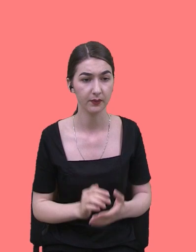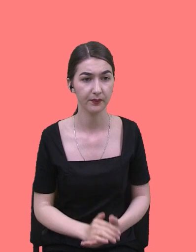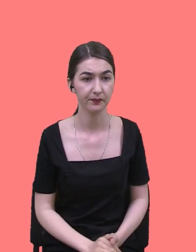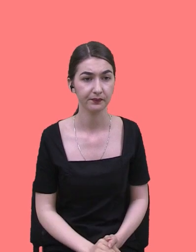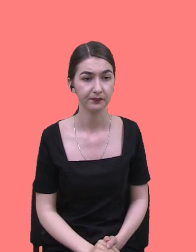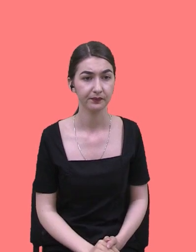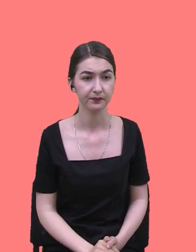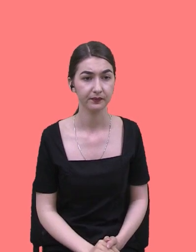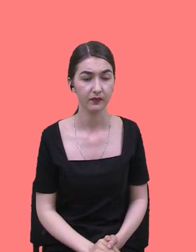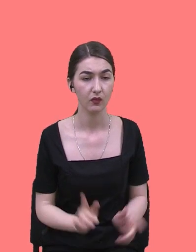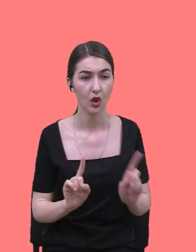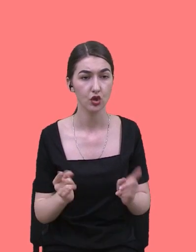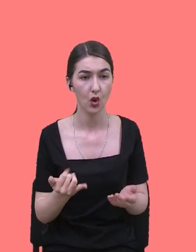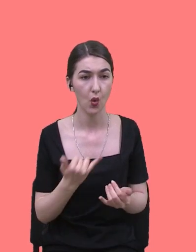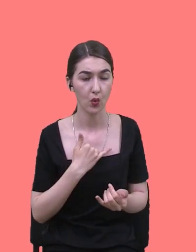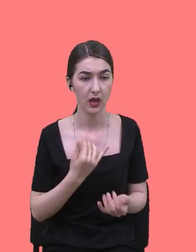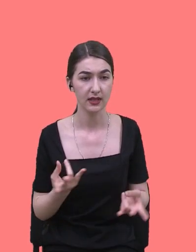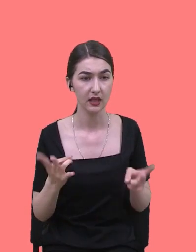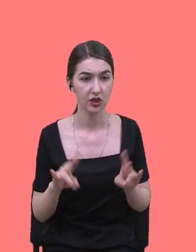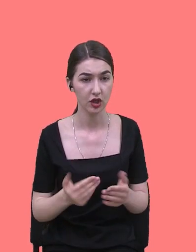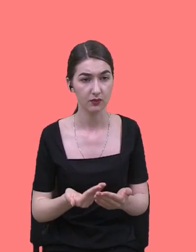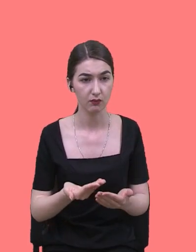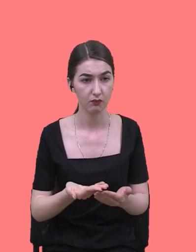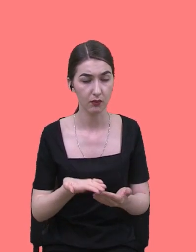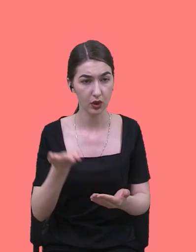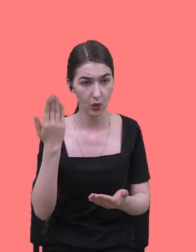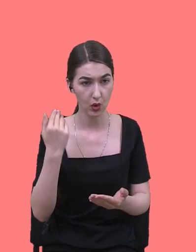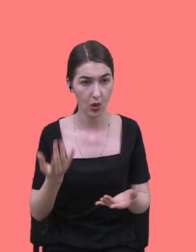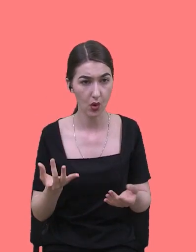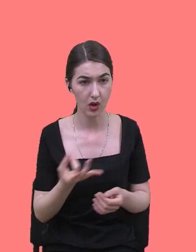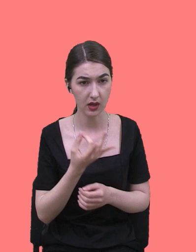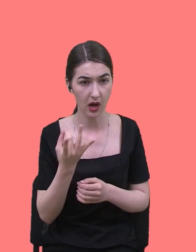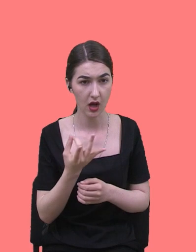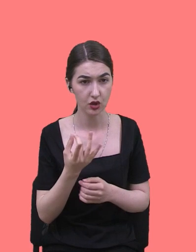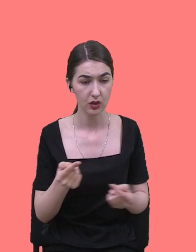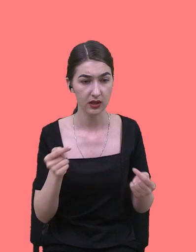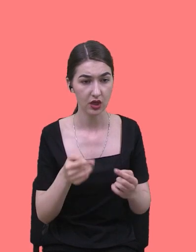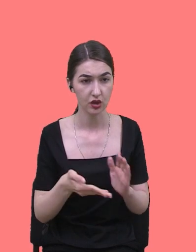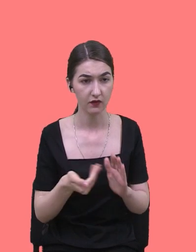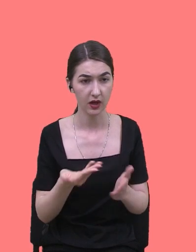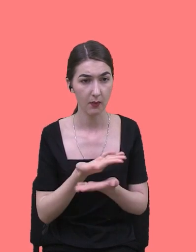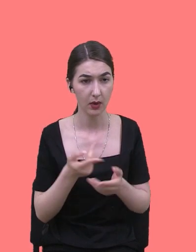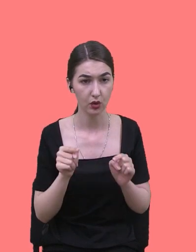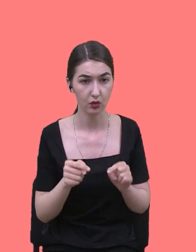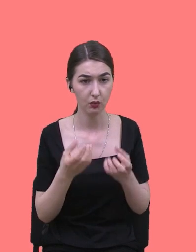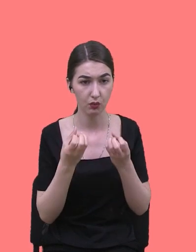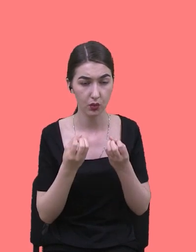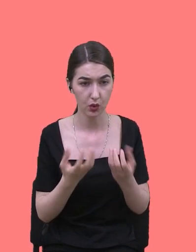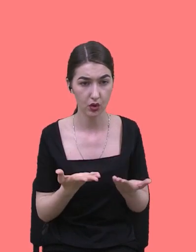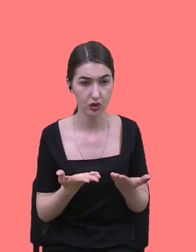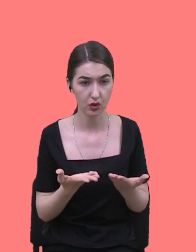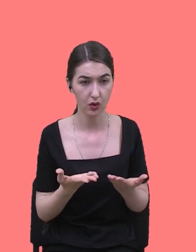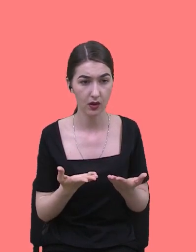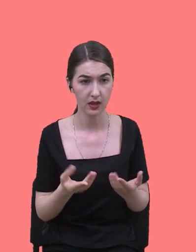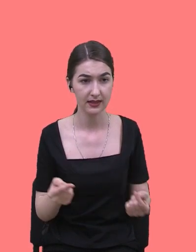the previous challenges, and we'll just go through them, and then we'll give the floor for you to express any new challenge. And then